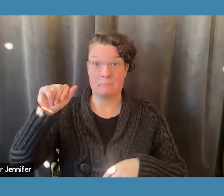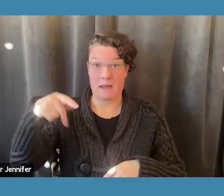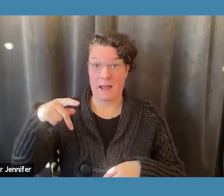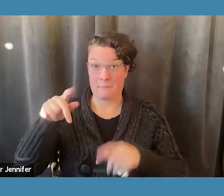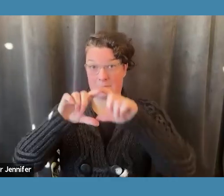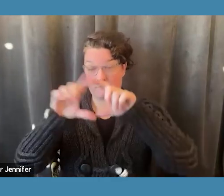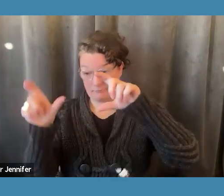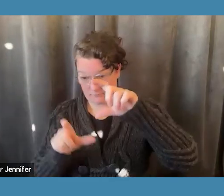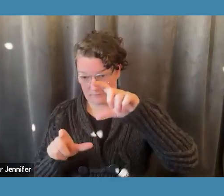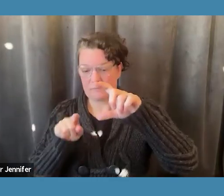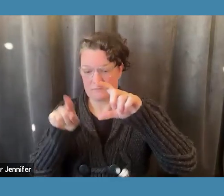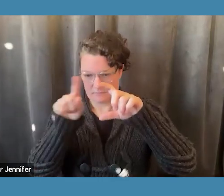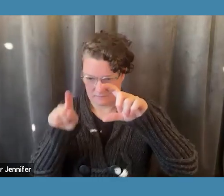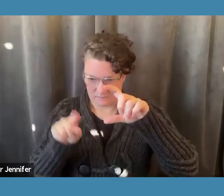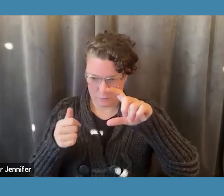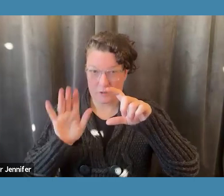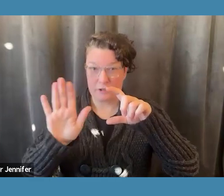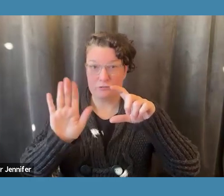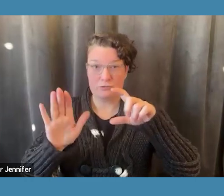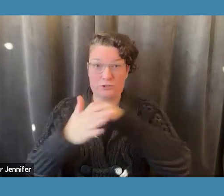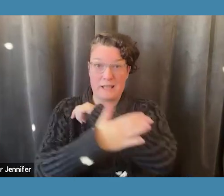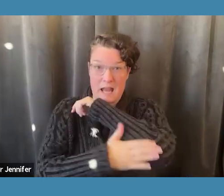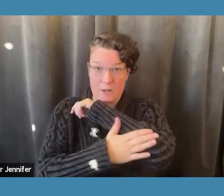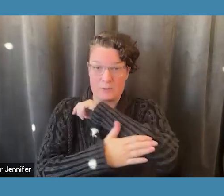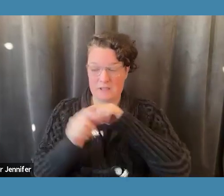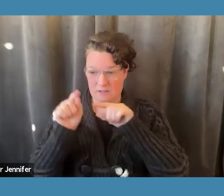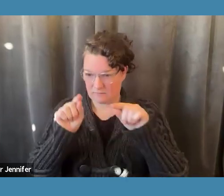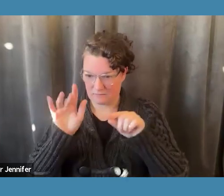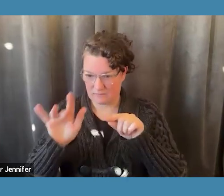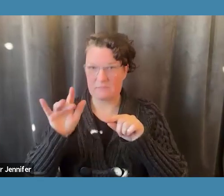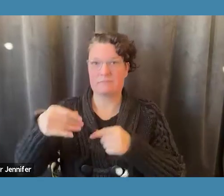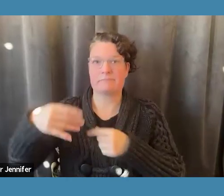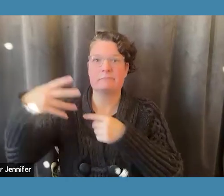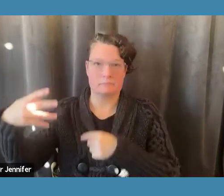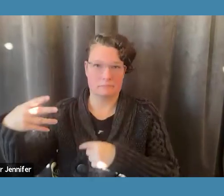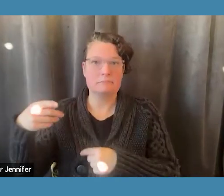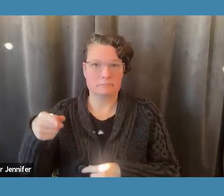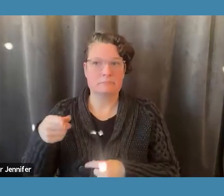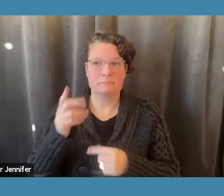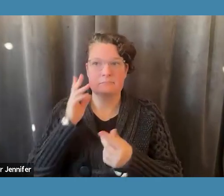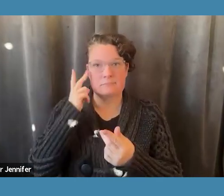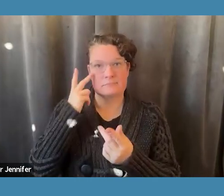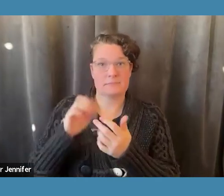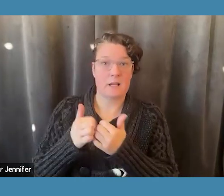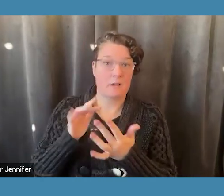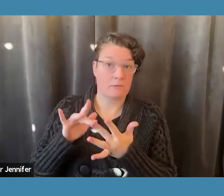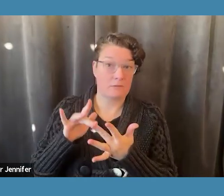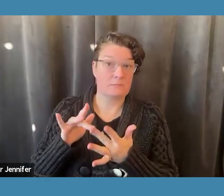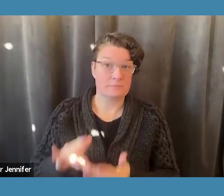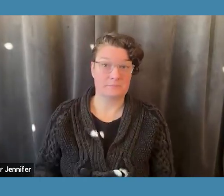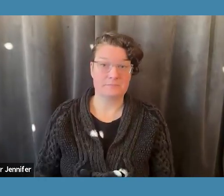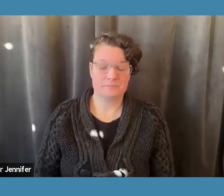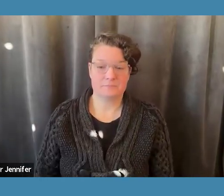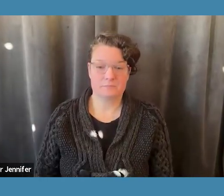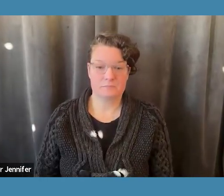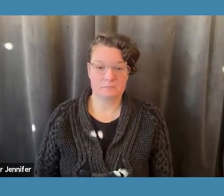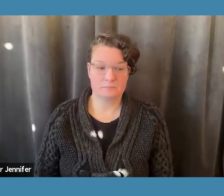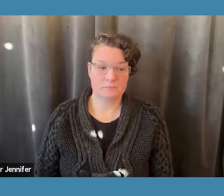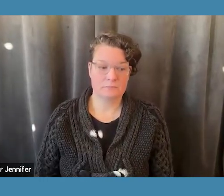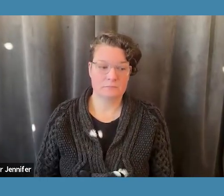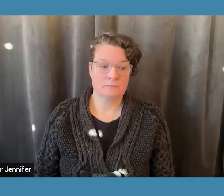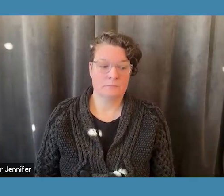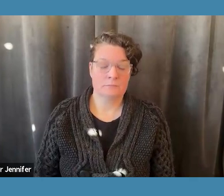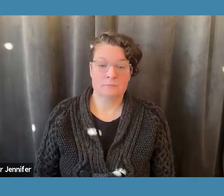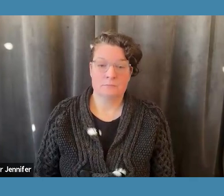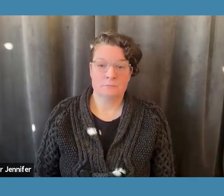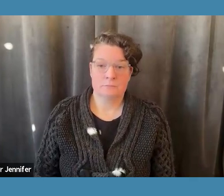to the region that covers that county and have all their contact information there. So that's how you figure out where you're mailing or faxing your